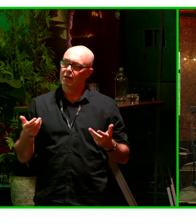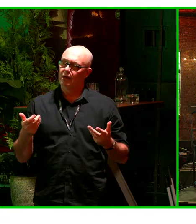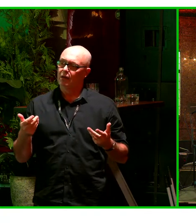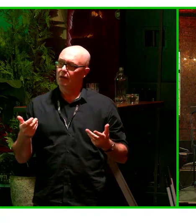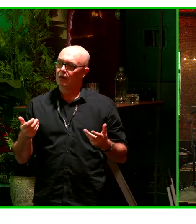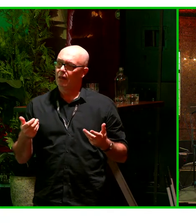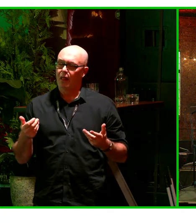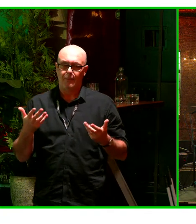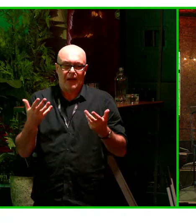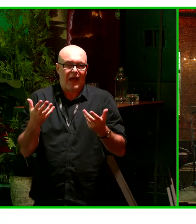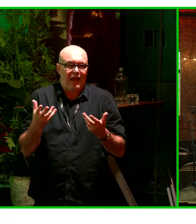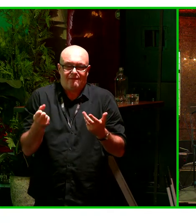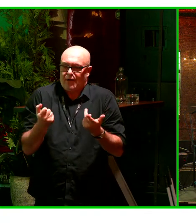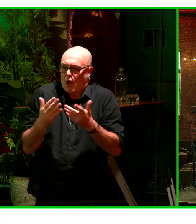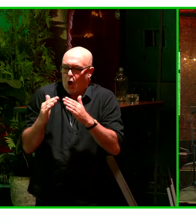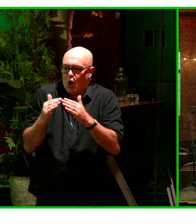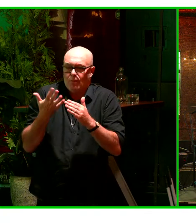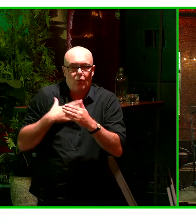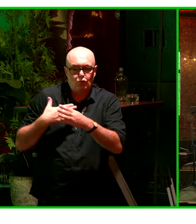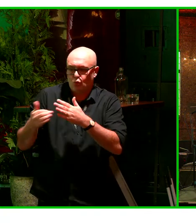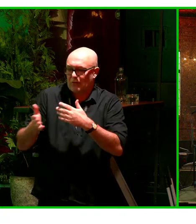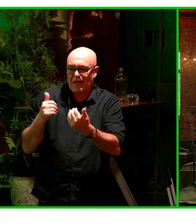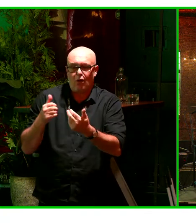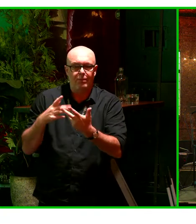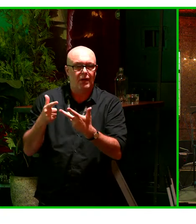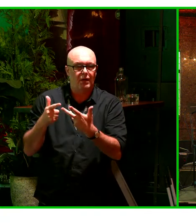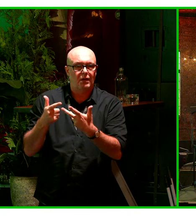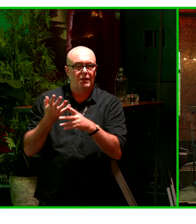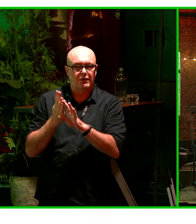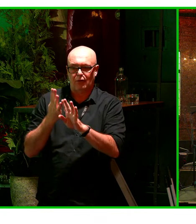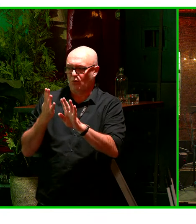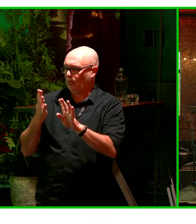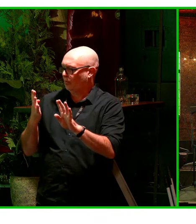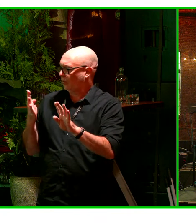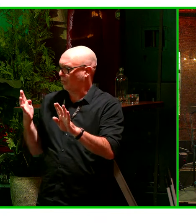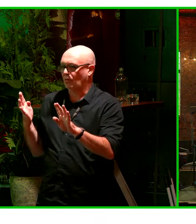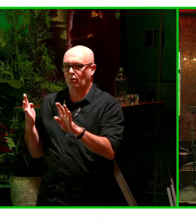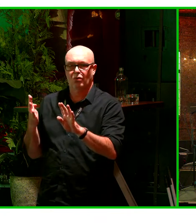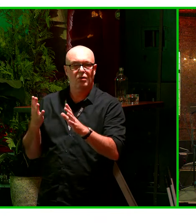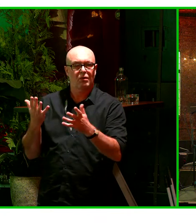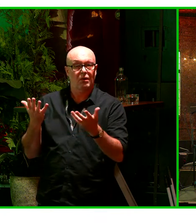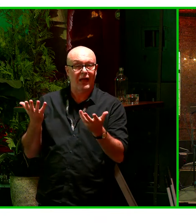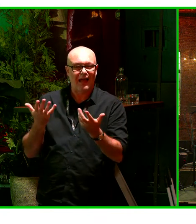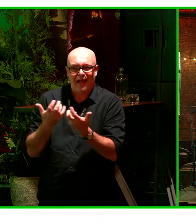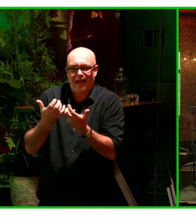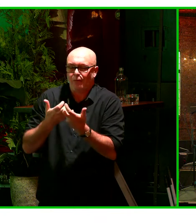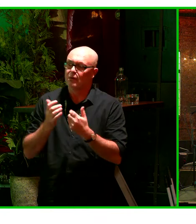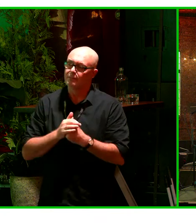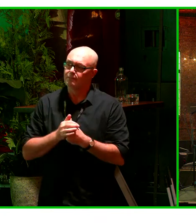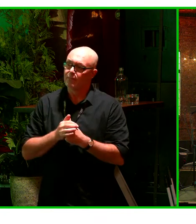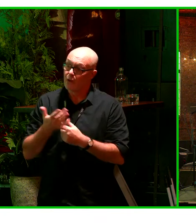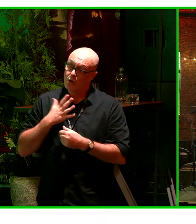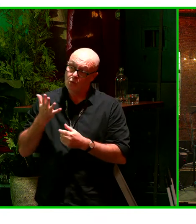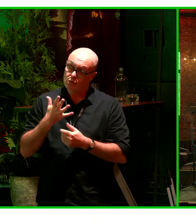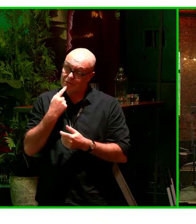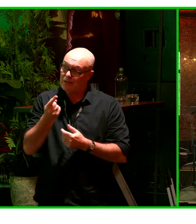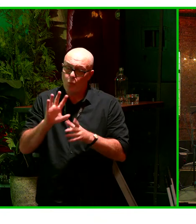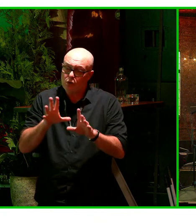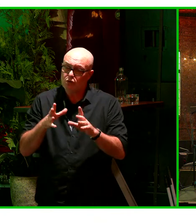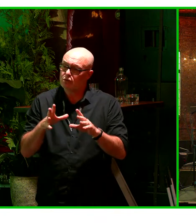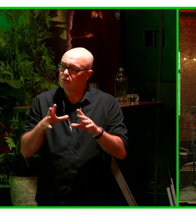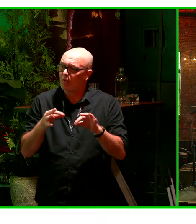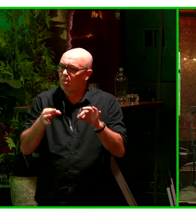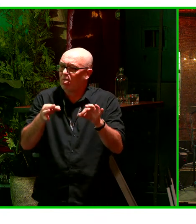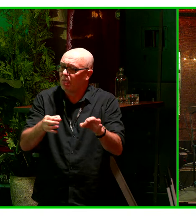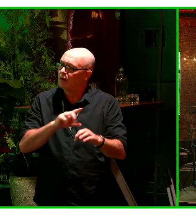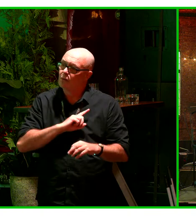get it retrofitted, but there's a massive waiting list. There's not enough people to do the jobs. So do you want to start first, and then all of you want to just chip in briefly with what's holding you back,